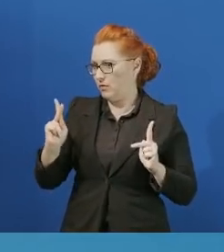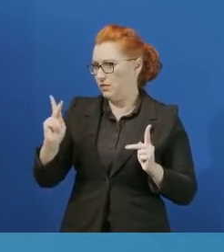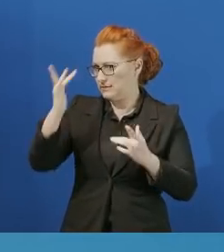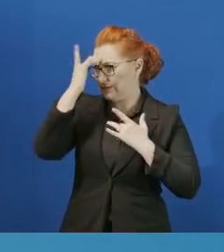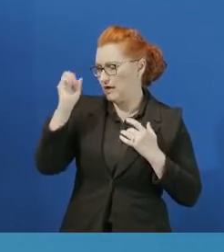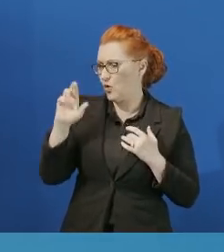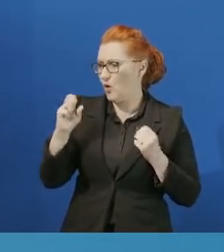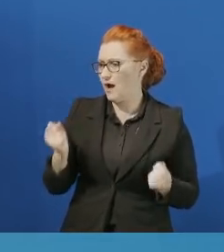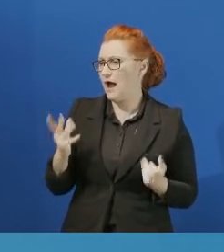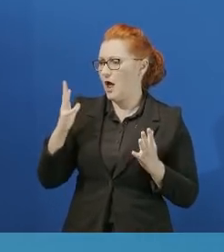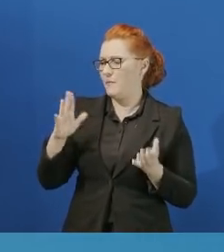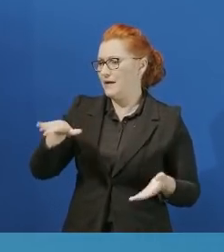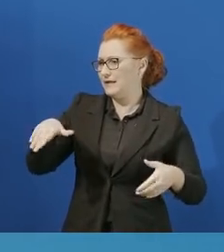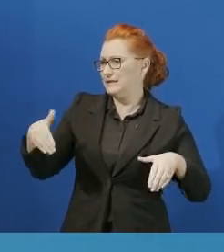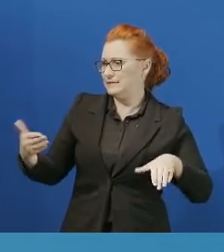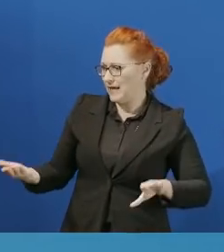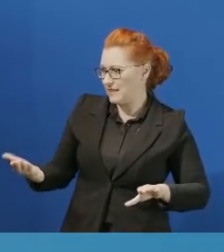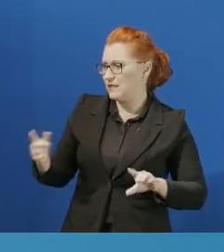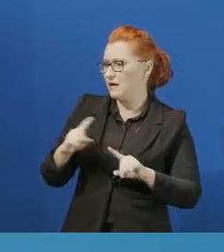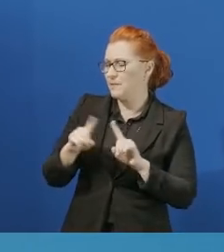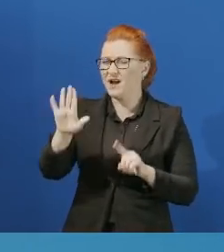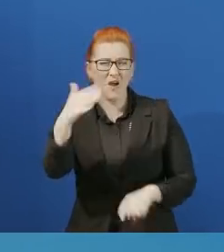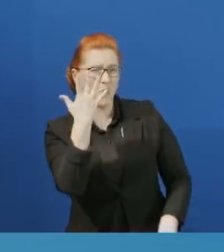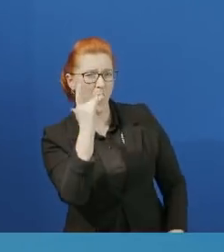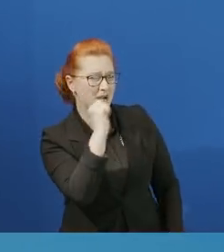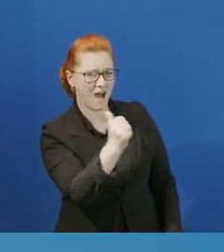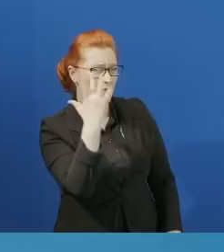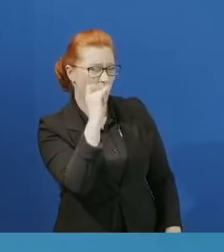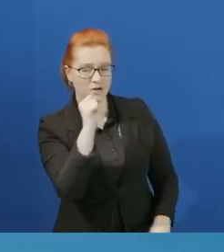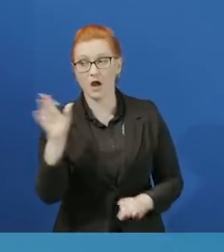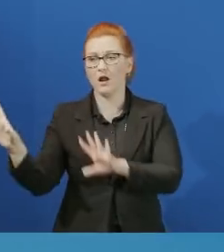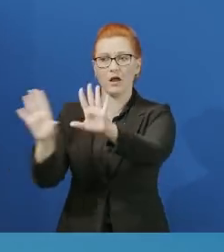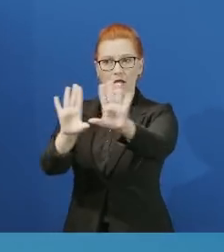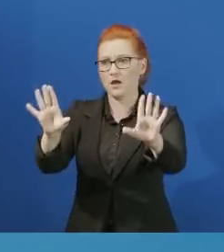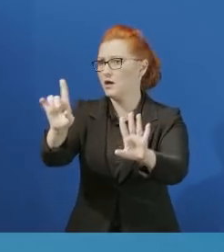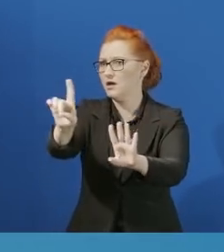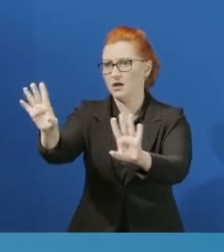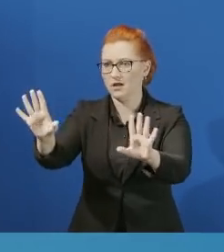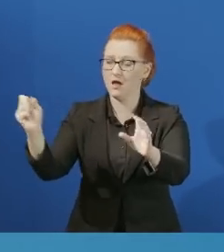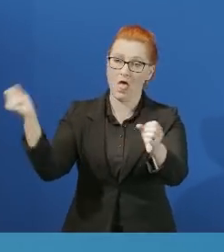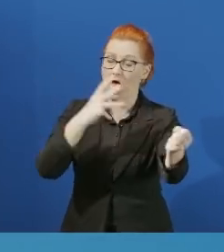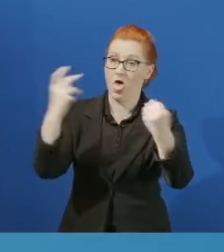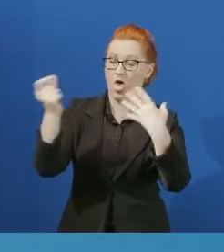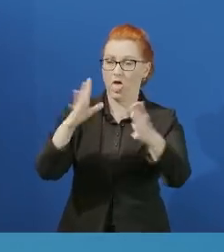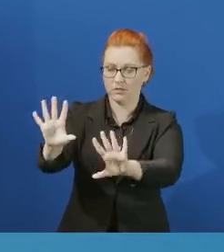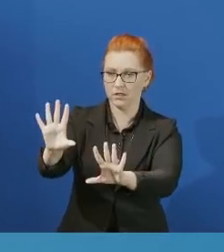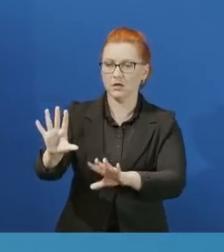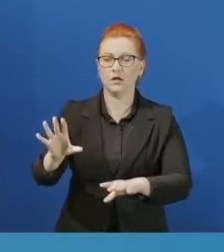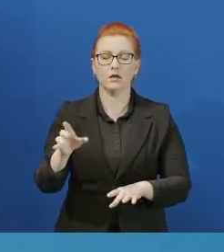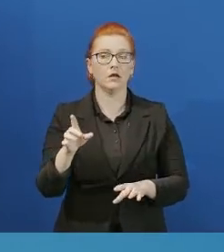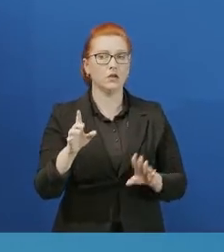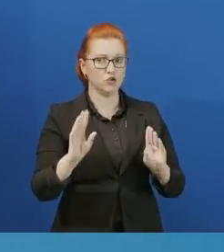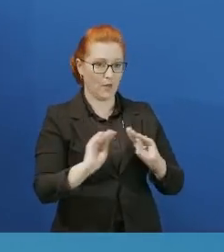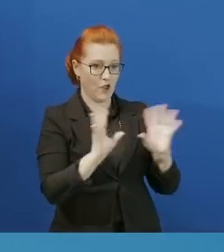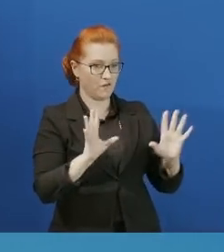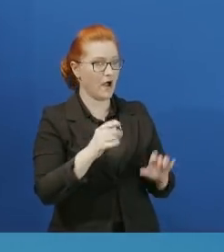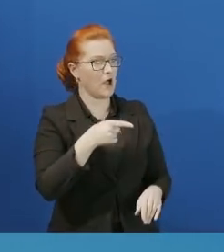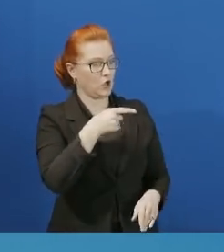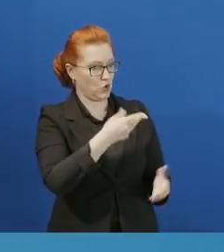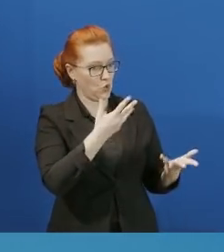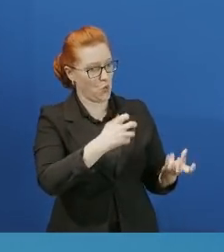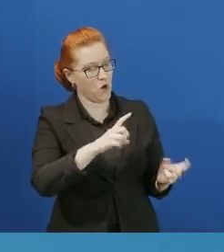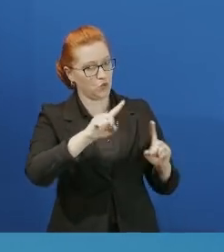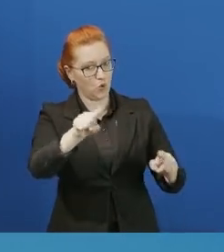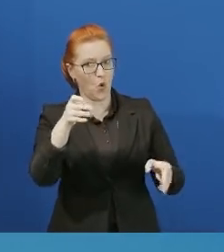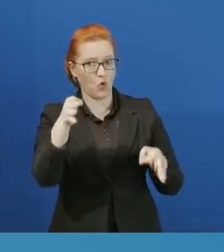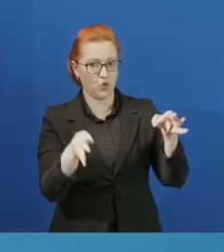fundamental question. Why not? I mean, So to clarify, why shouldn't hold Howie on. know? So to clarify, you want to go to court over